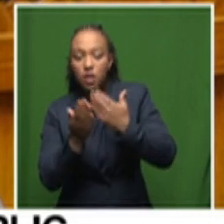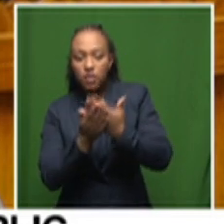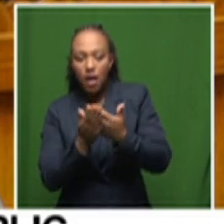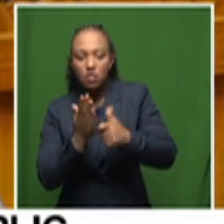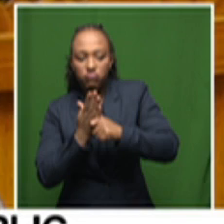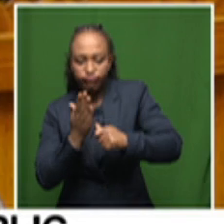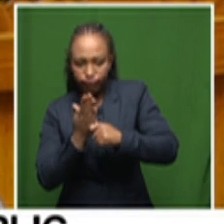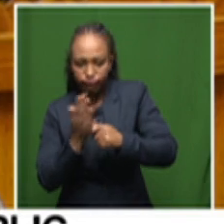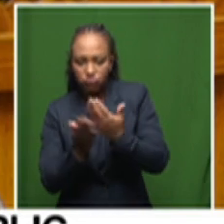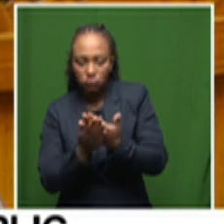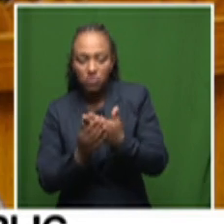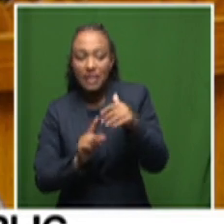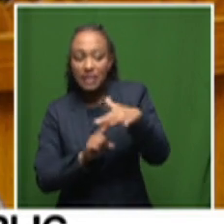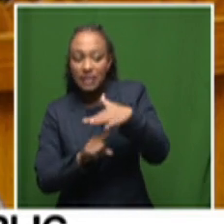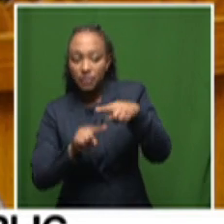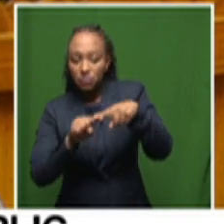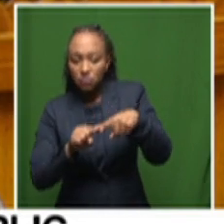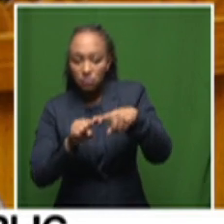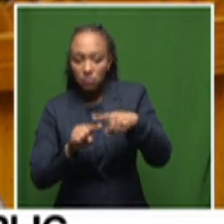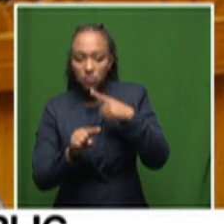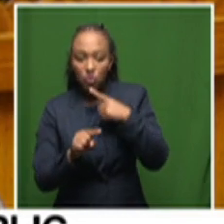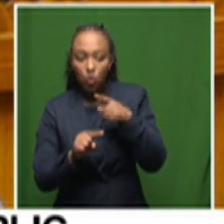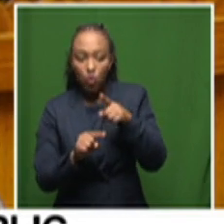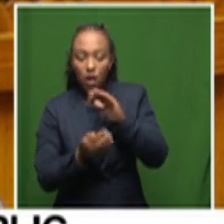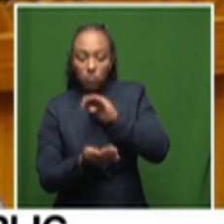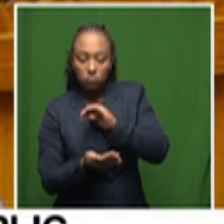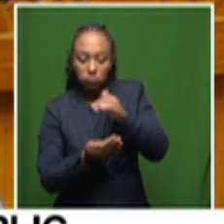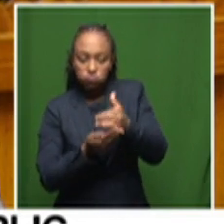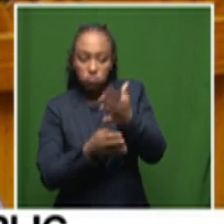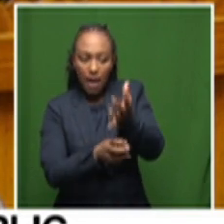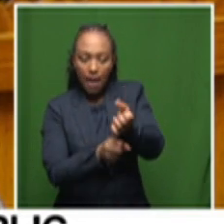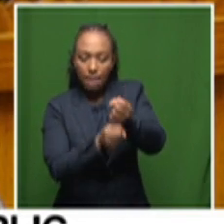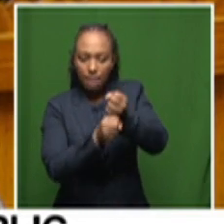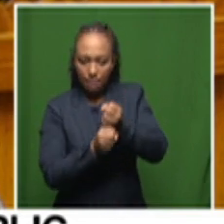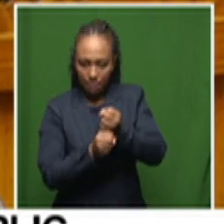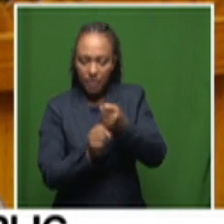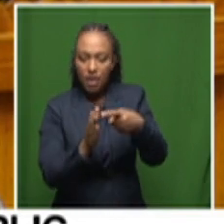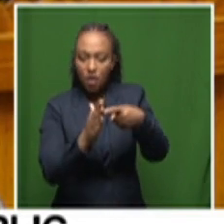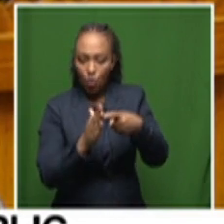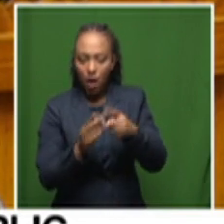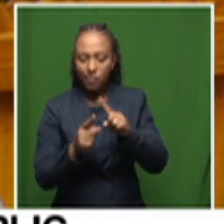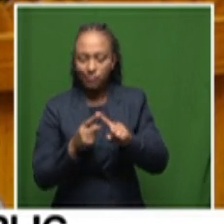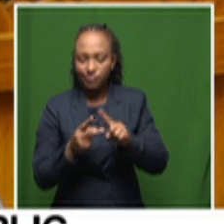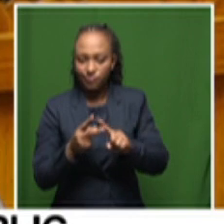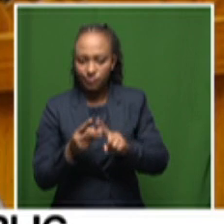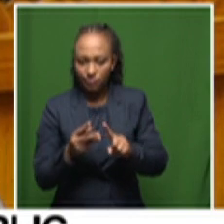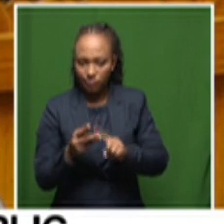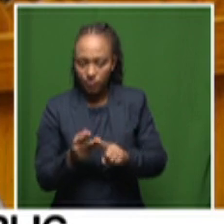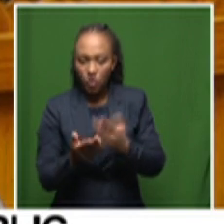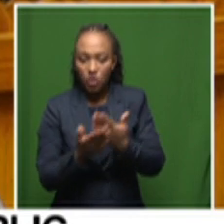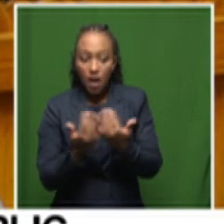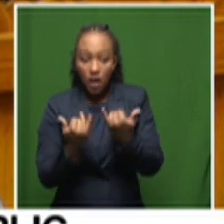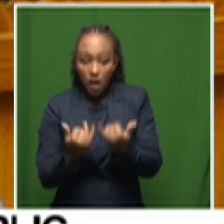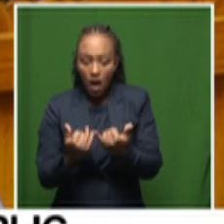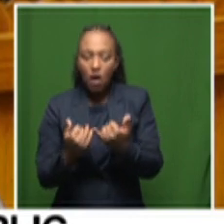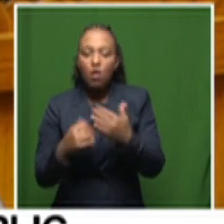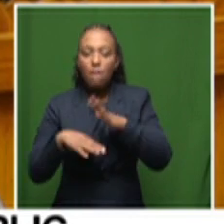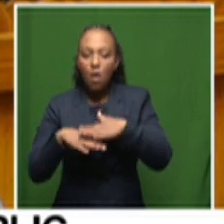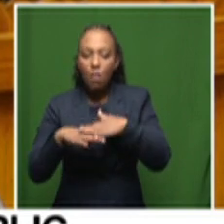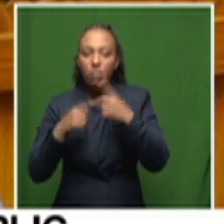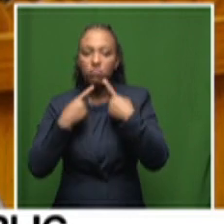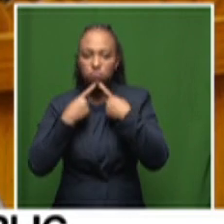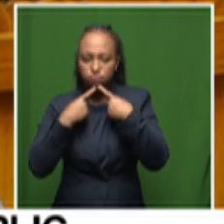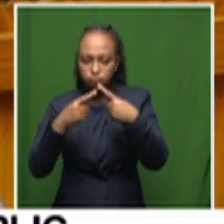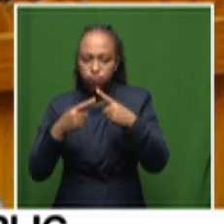circumstances linked to mandatory preservation requirements. Today, we announce further steps to